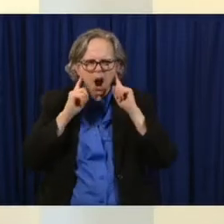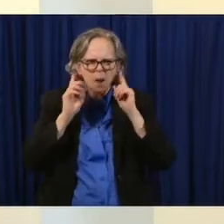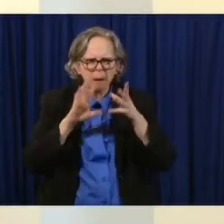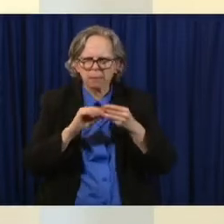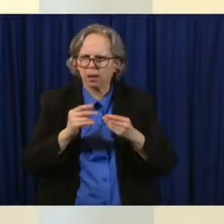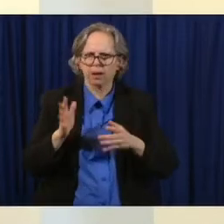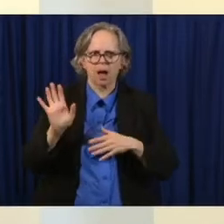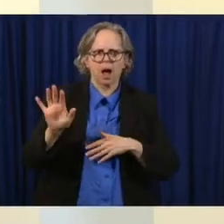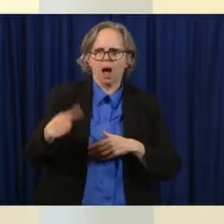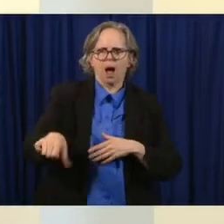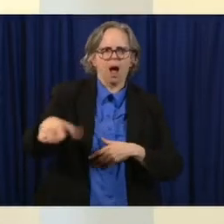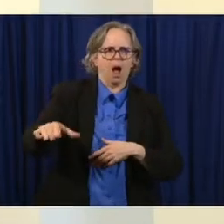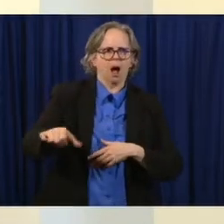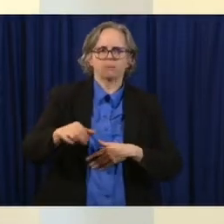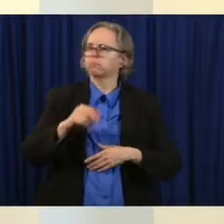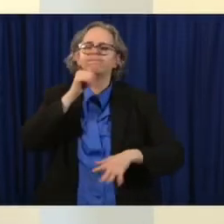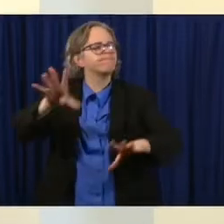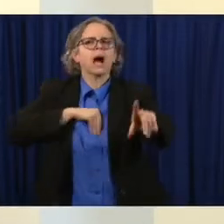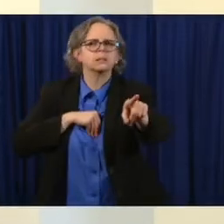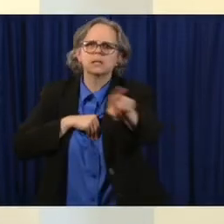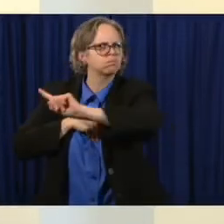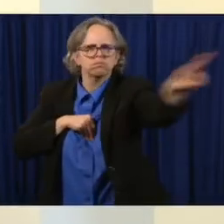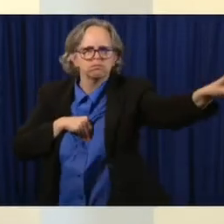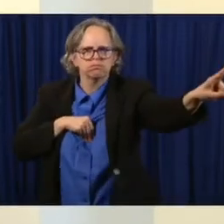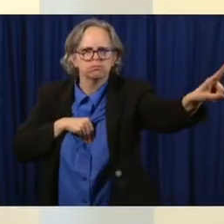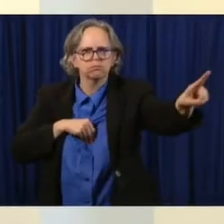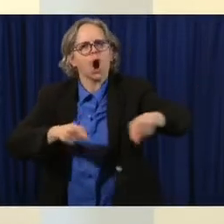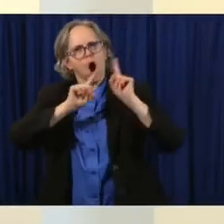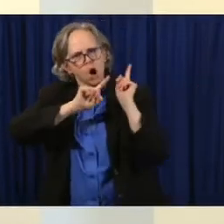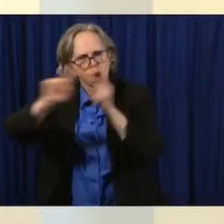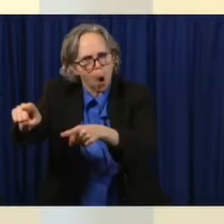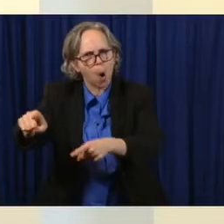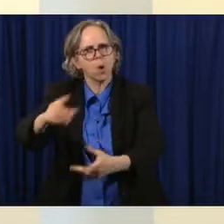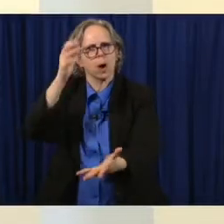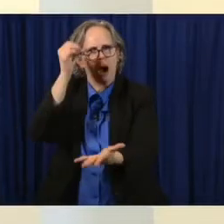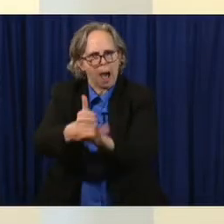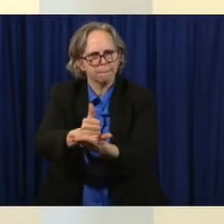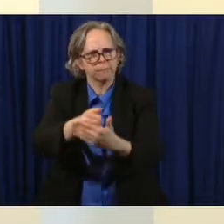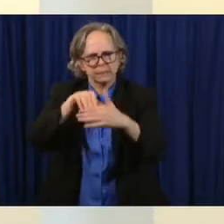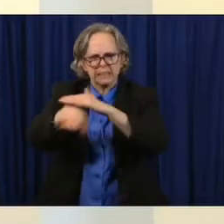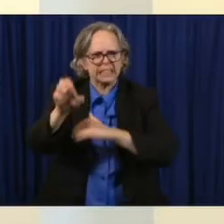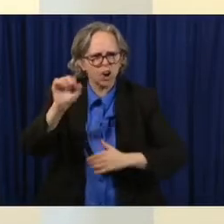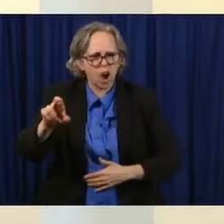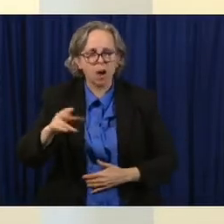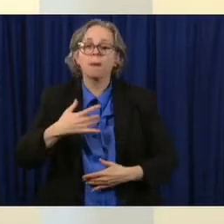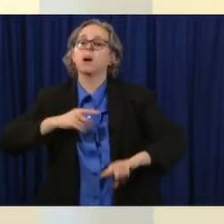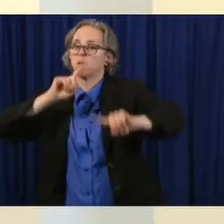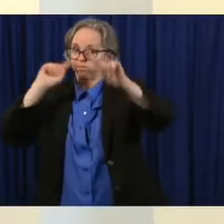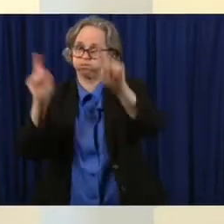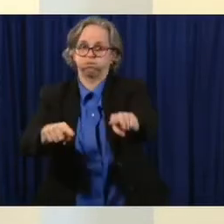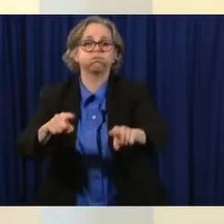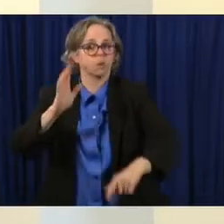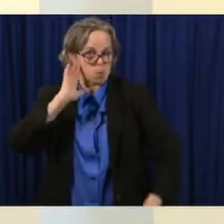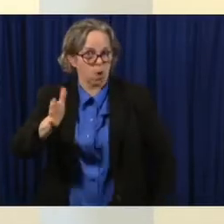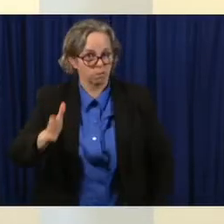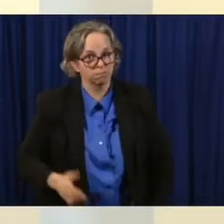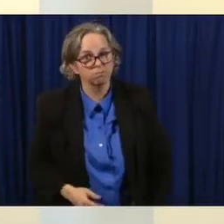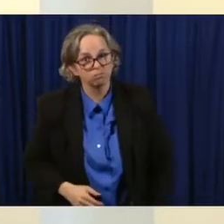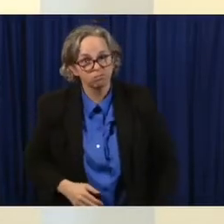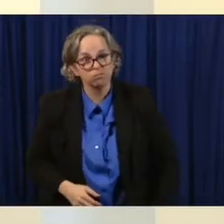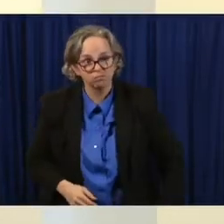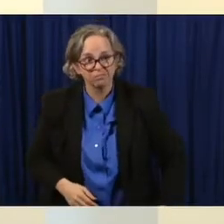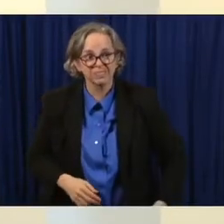just unacceptable. So please, that is what my new order is about. Two other things to quickly show,